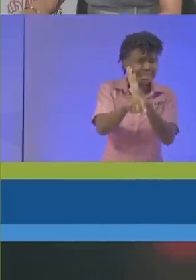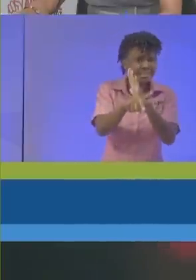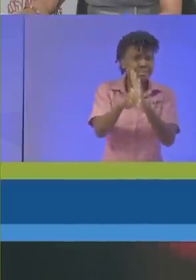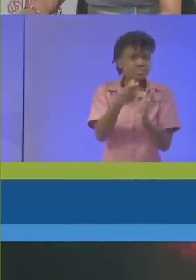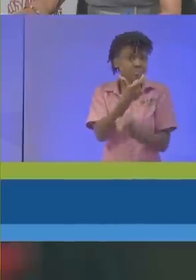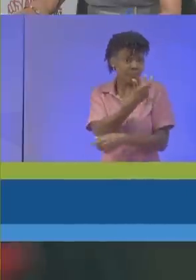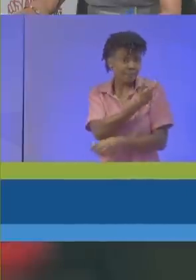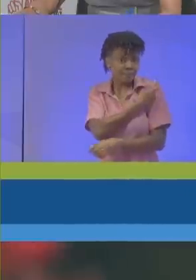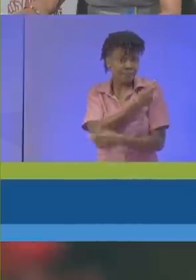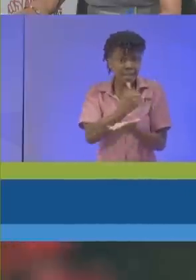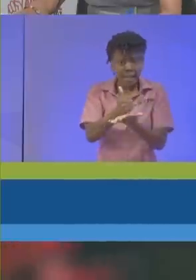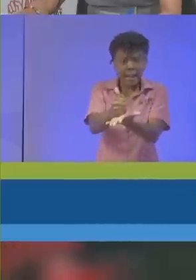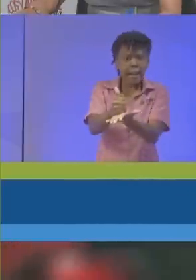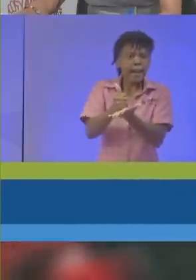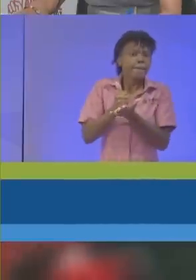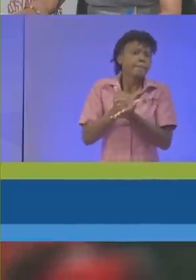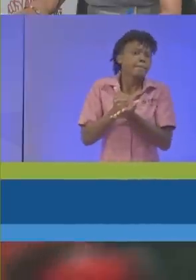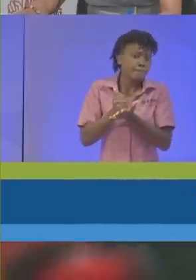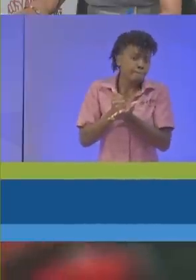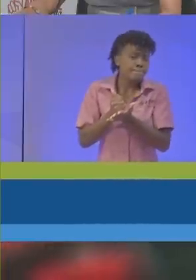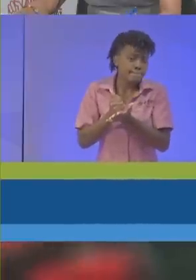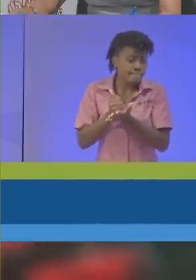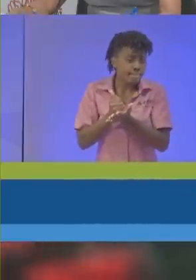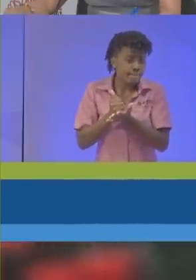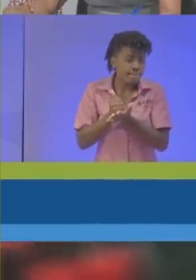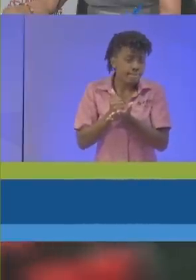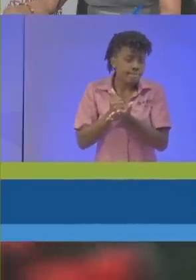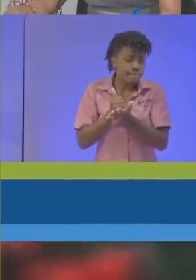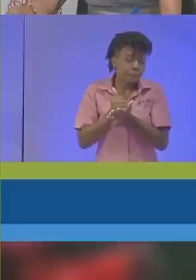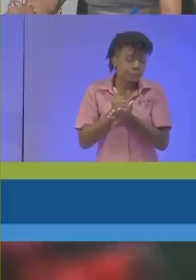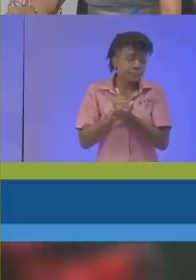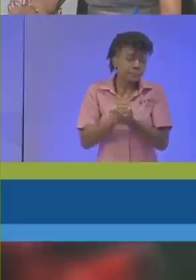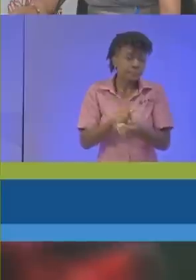other health services. Next slide, please.